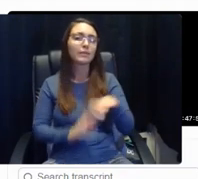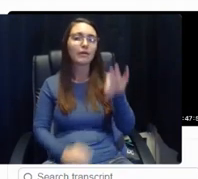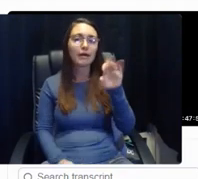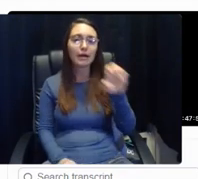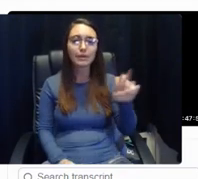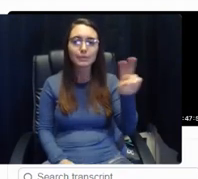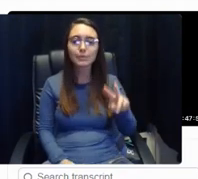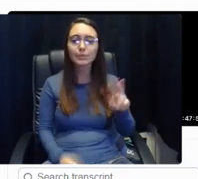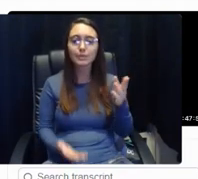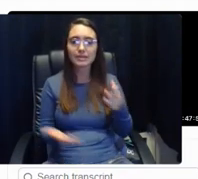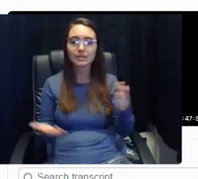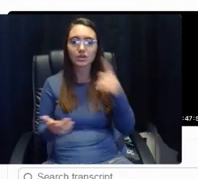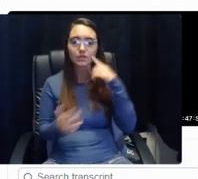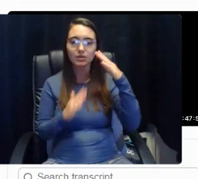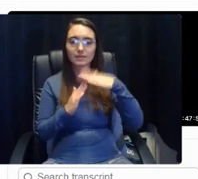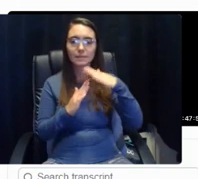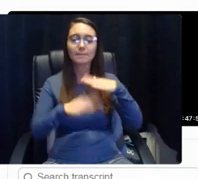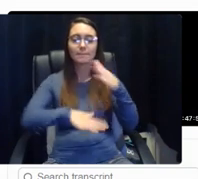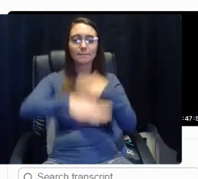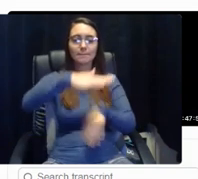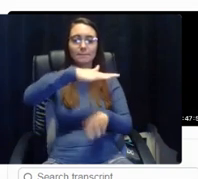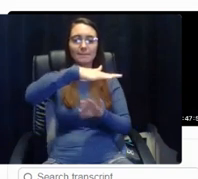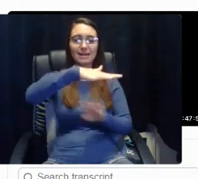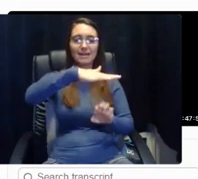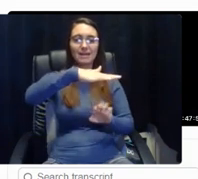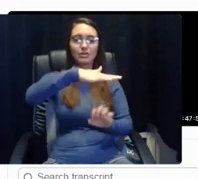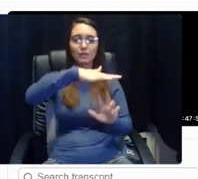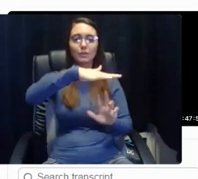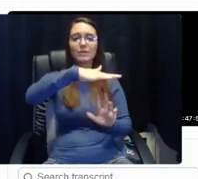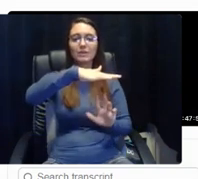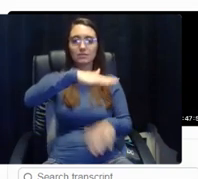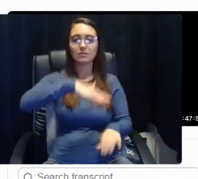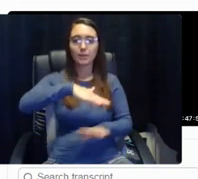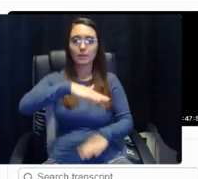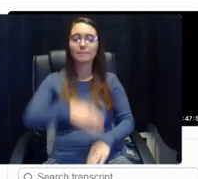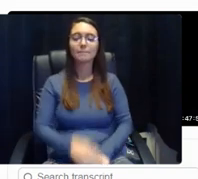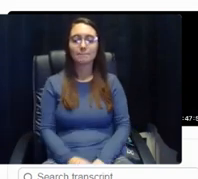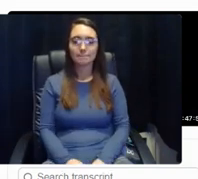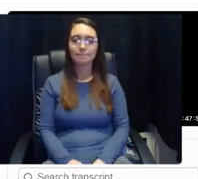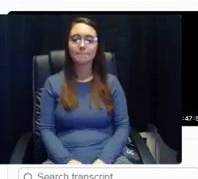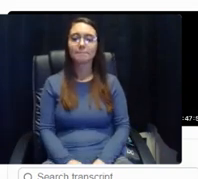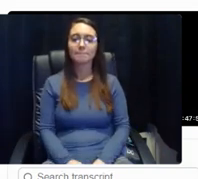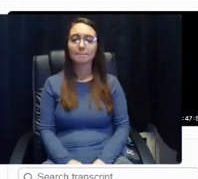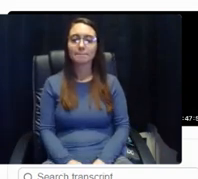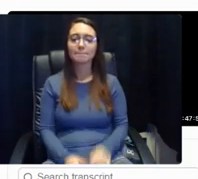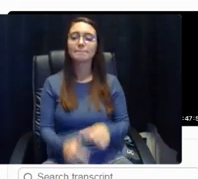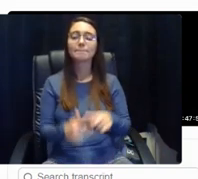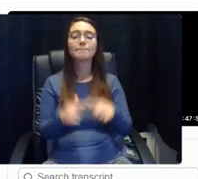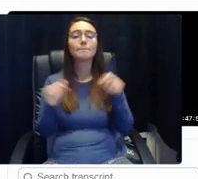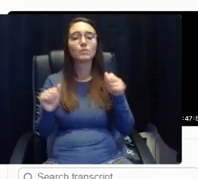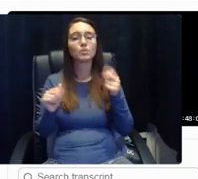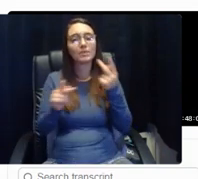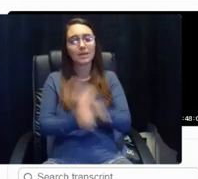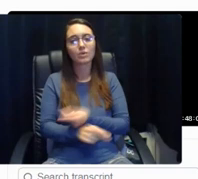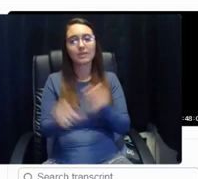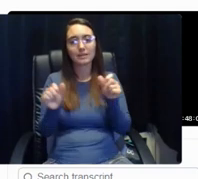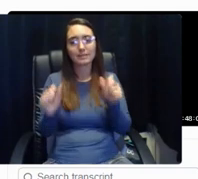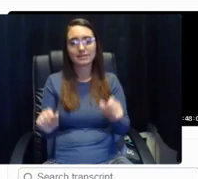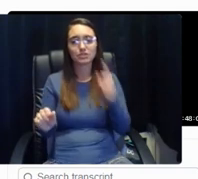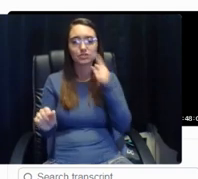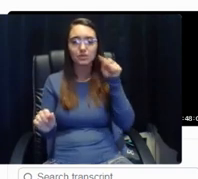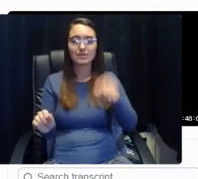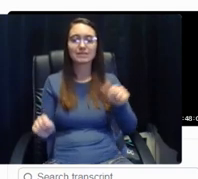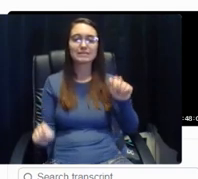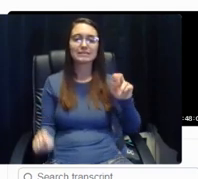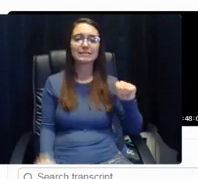here on the top and then 3 on the bottom. In order to calculate the potential now for this